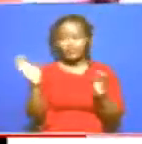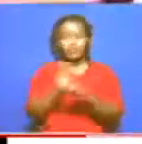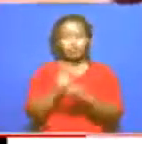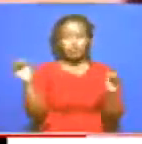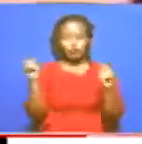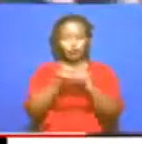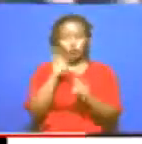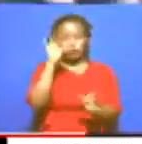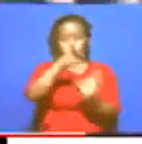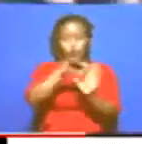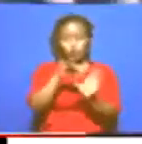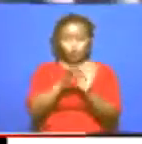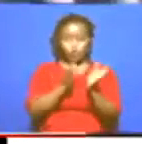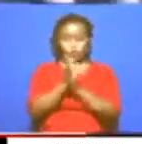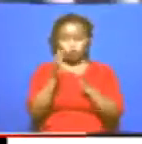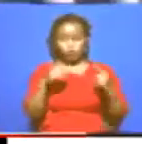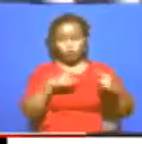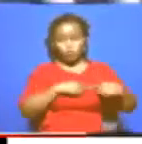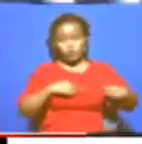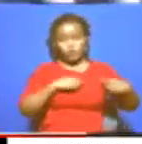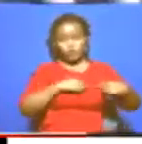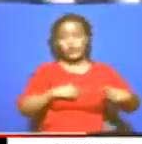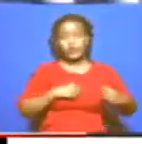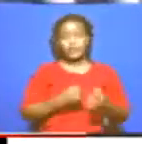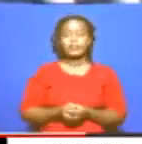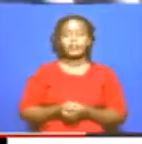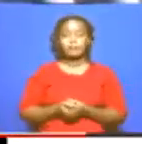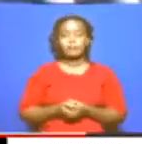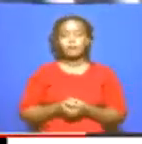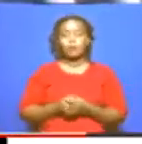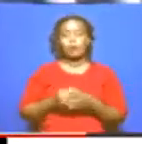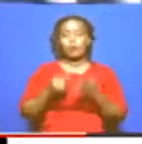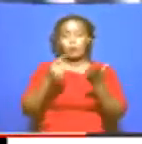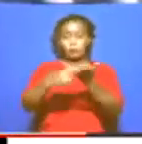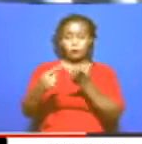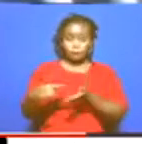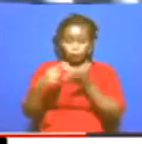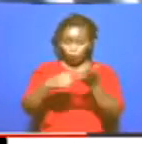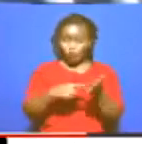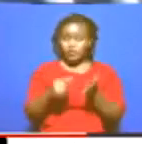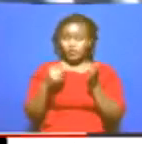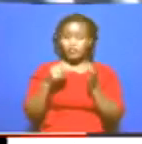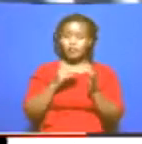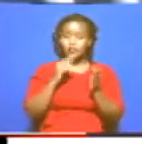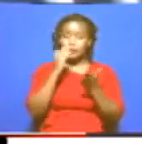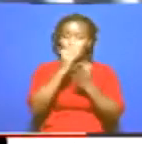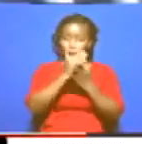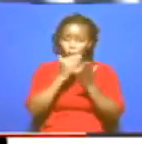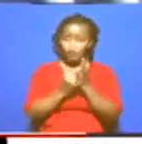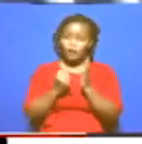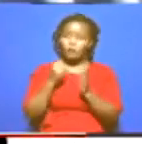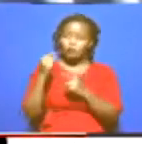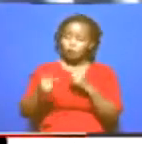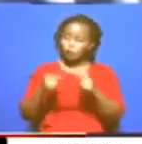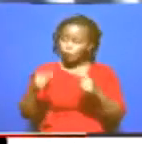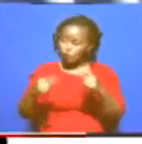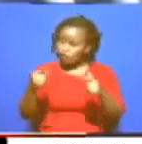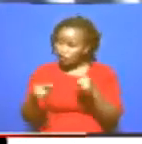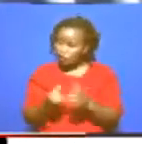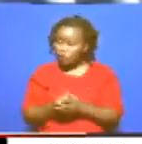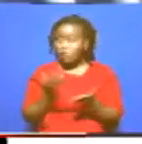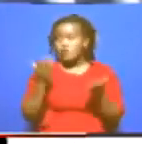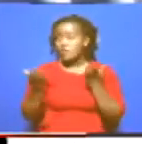through delegates. Because the method of consensus continues. If we are coming to Nakuru